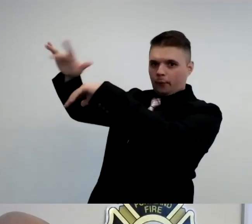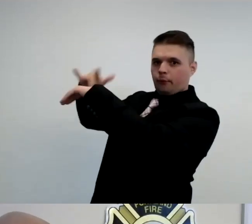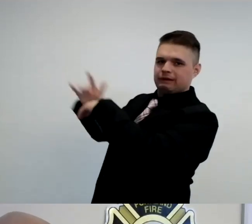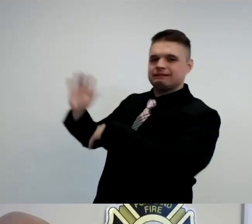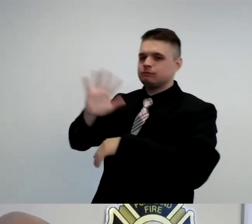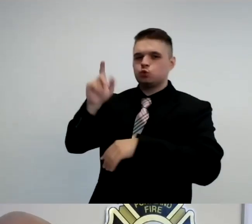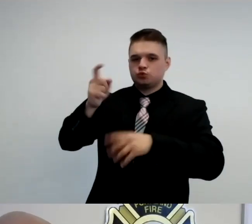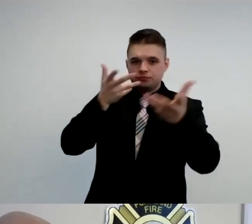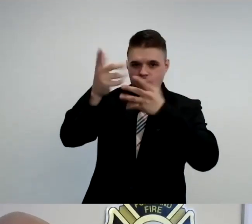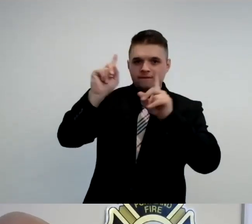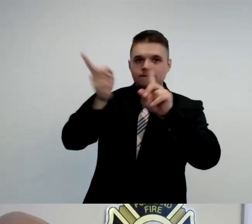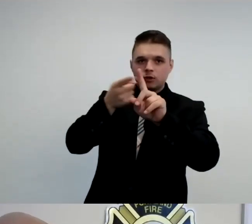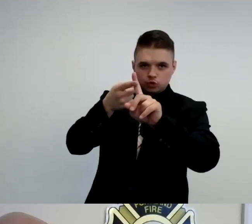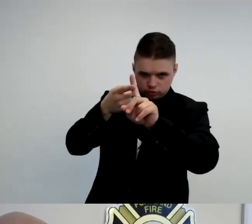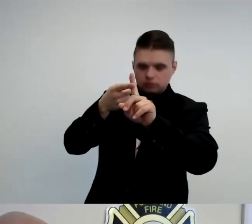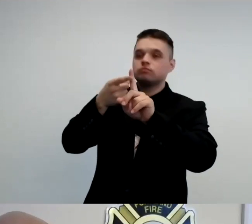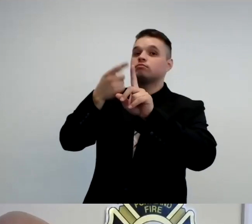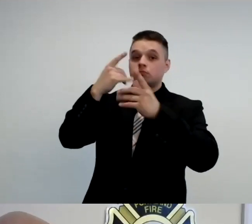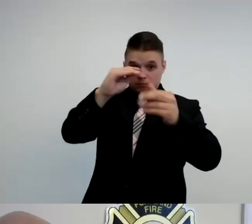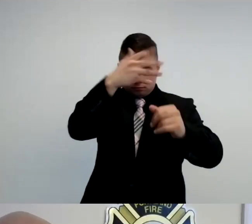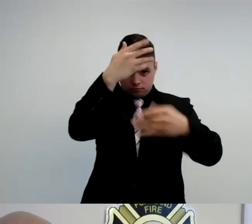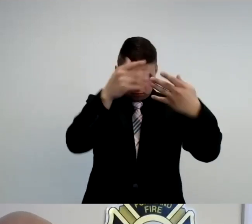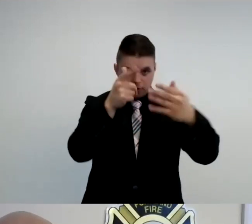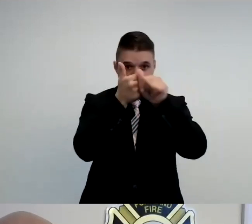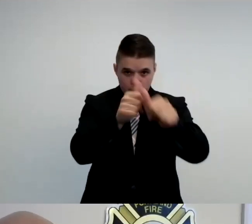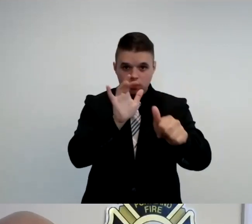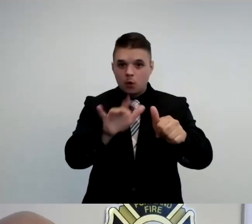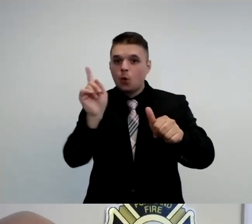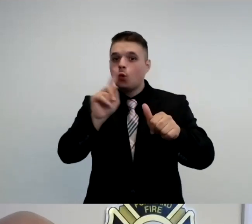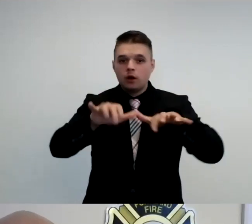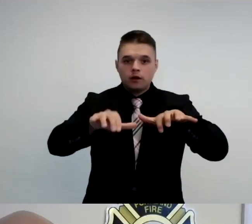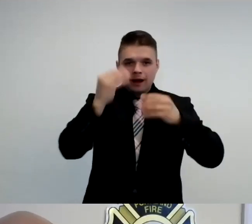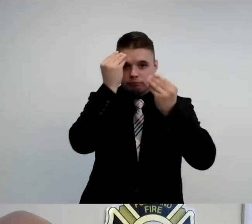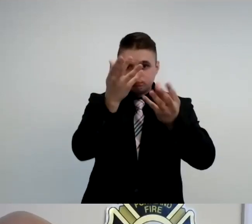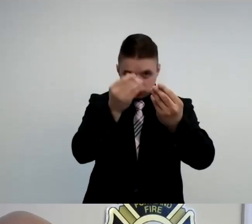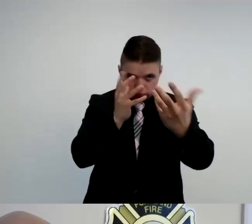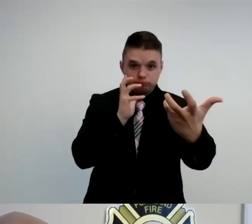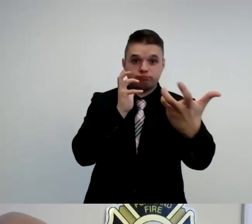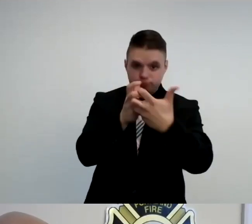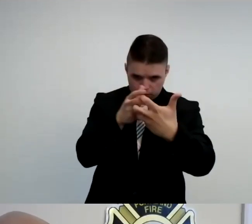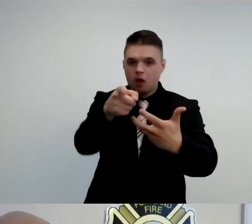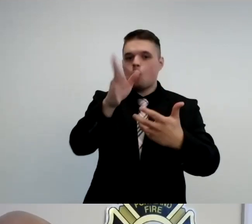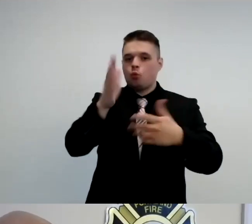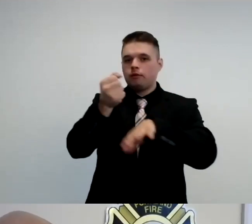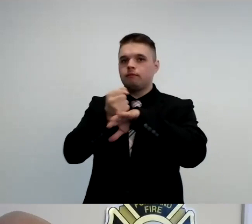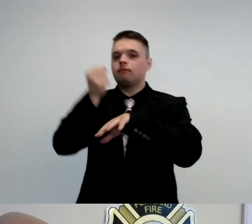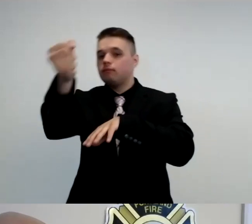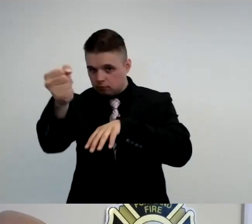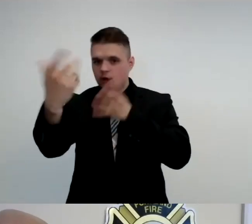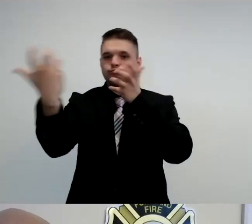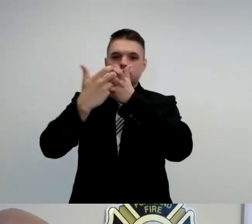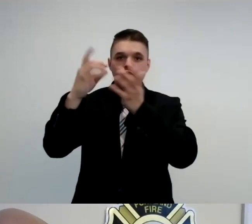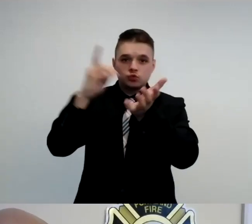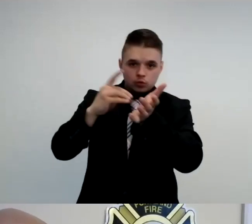hand. By closely tracking the spread of this disease, we can also better protect doctors, nurses, paramedics, and other frontline healthcare